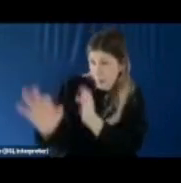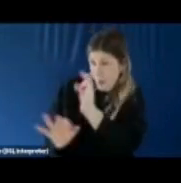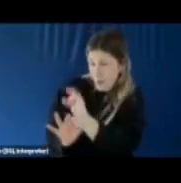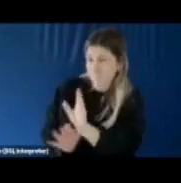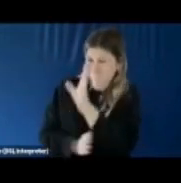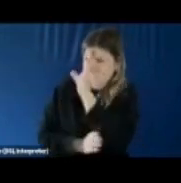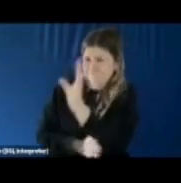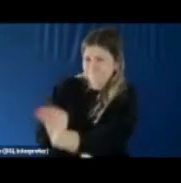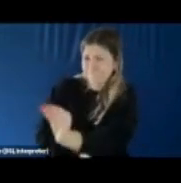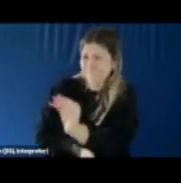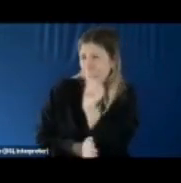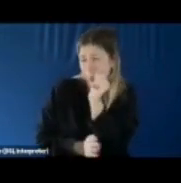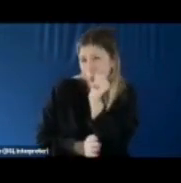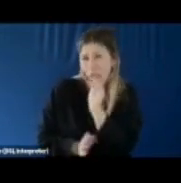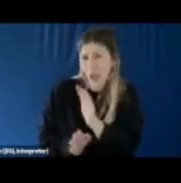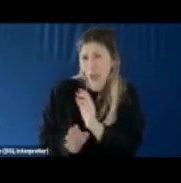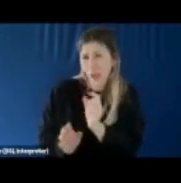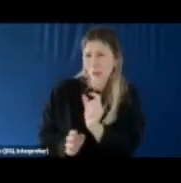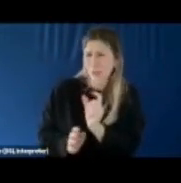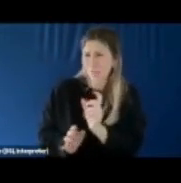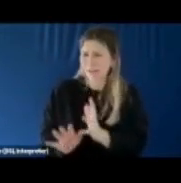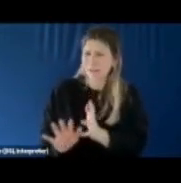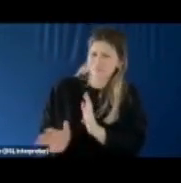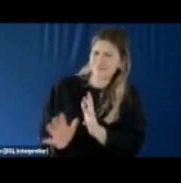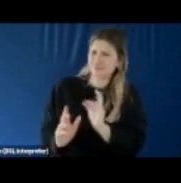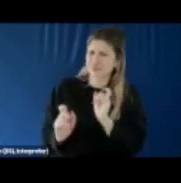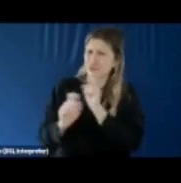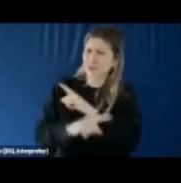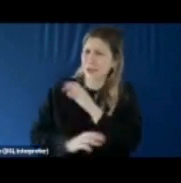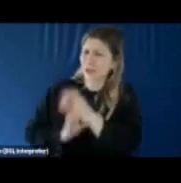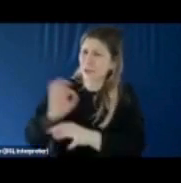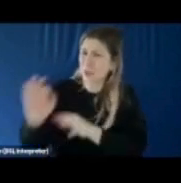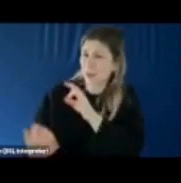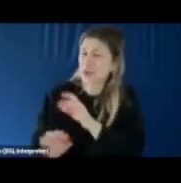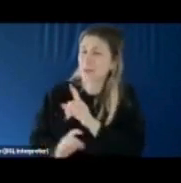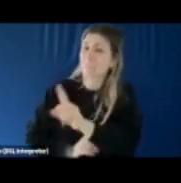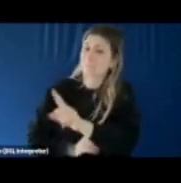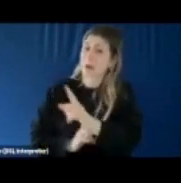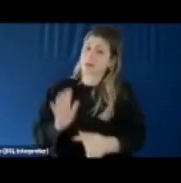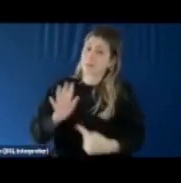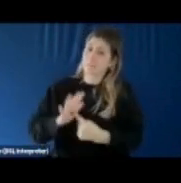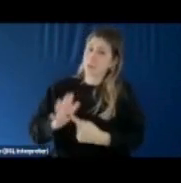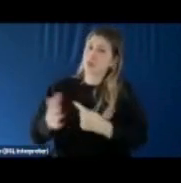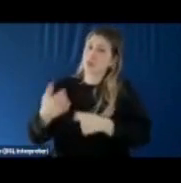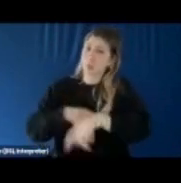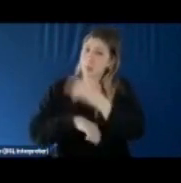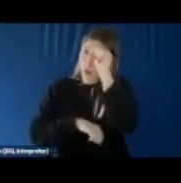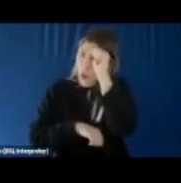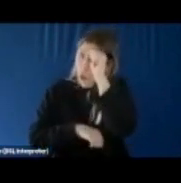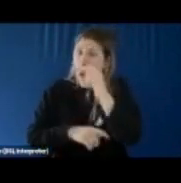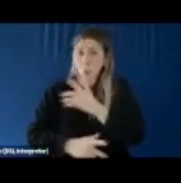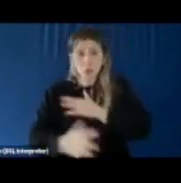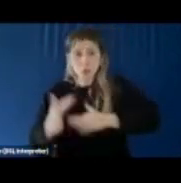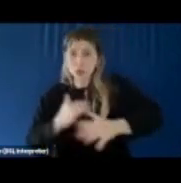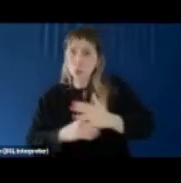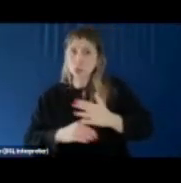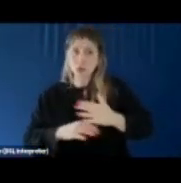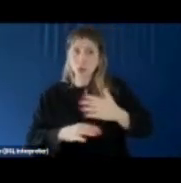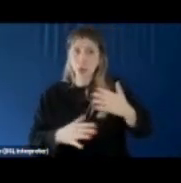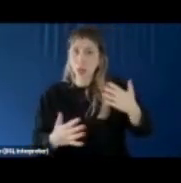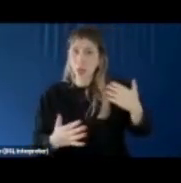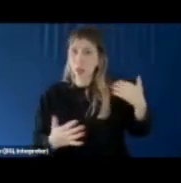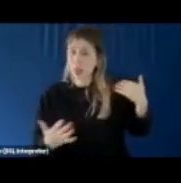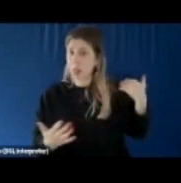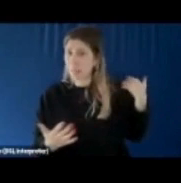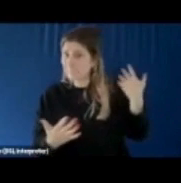we're doing attracting different kinds of people at different ages, social or cultural background, and we can see if anyone's missing out. And it helps us bring in